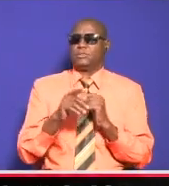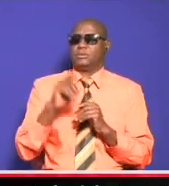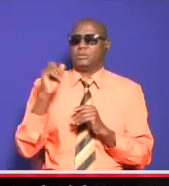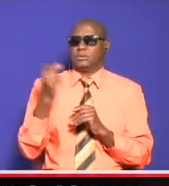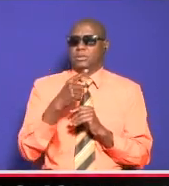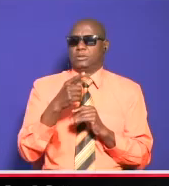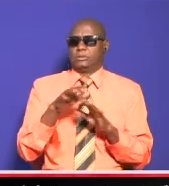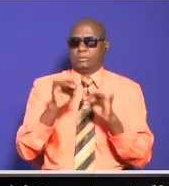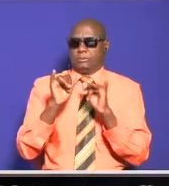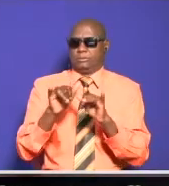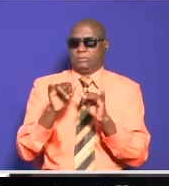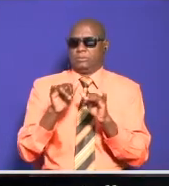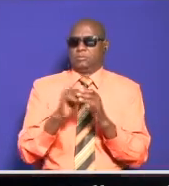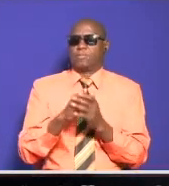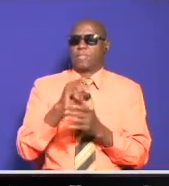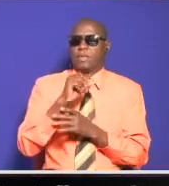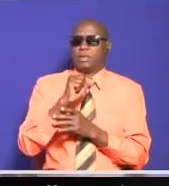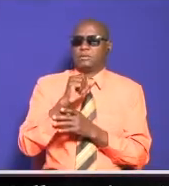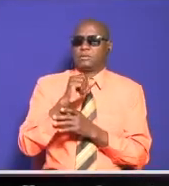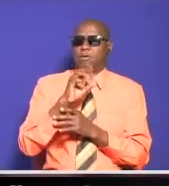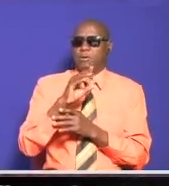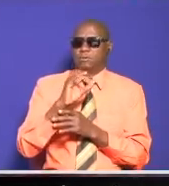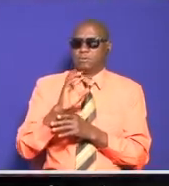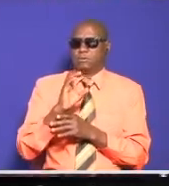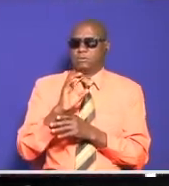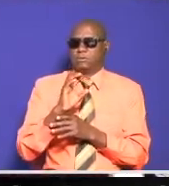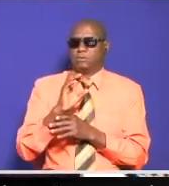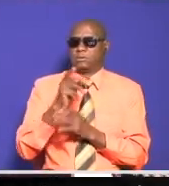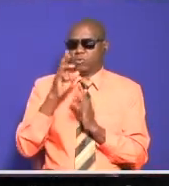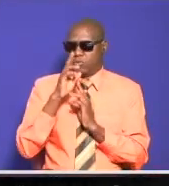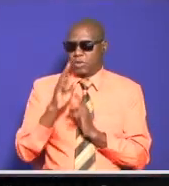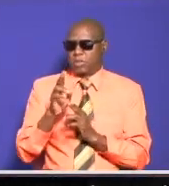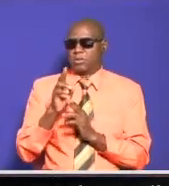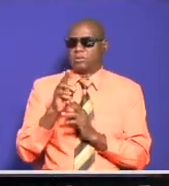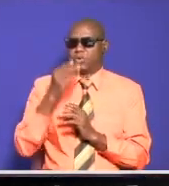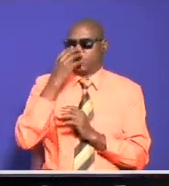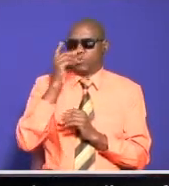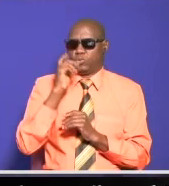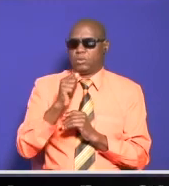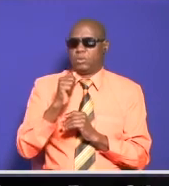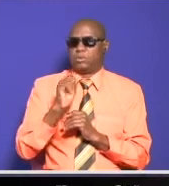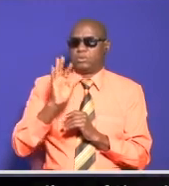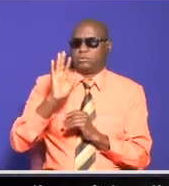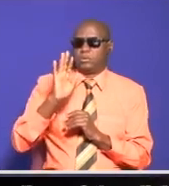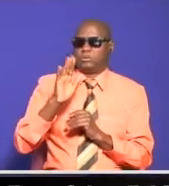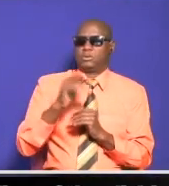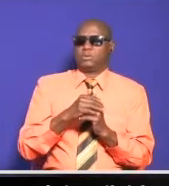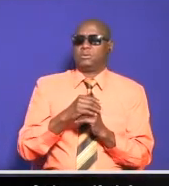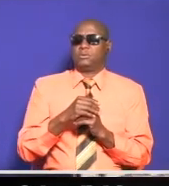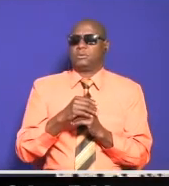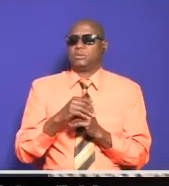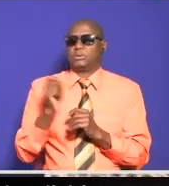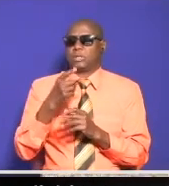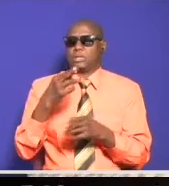however, be retained. SRC boss stated that the commission honored Ruto's request that his and his deputy's salaries not to be reviewed.